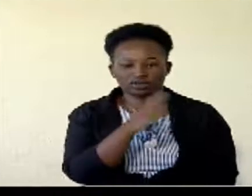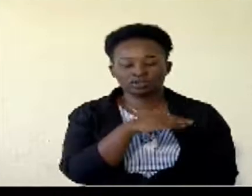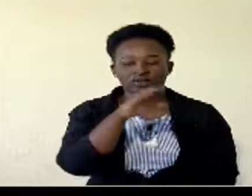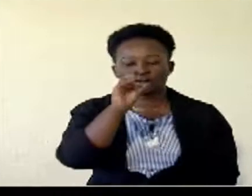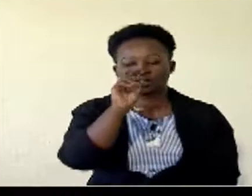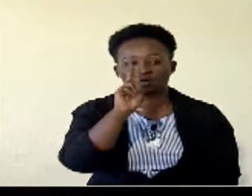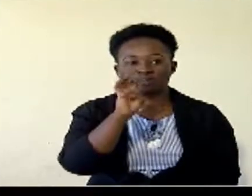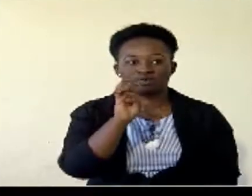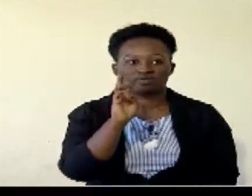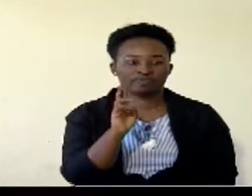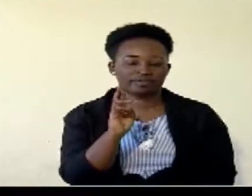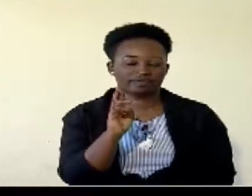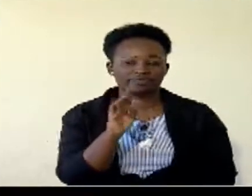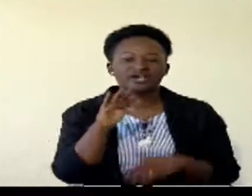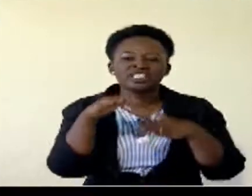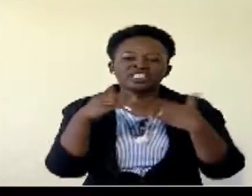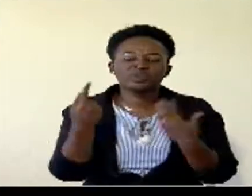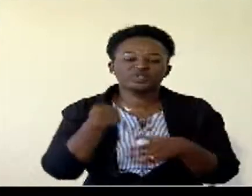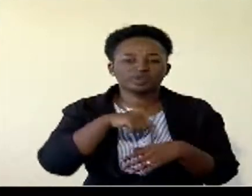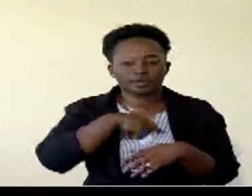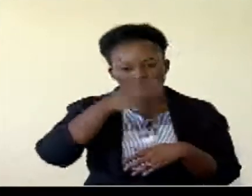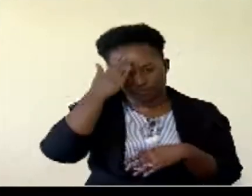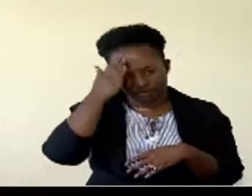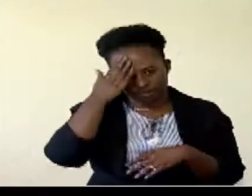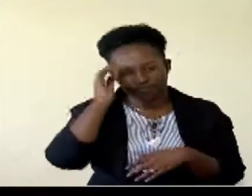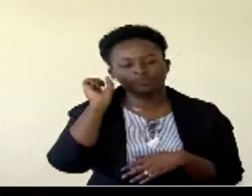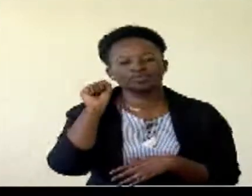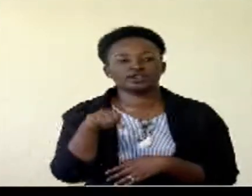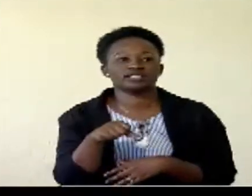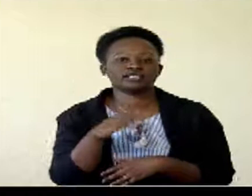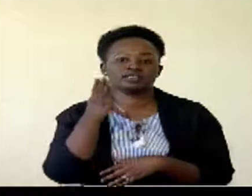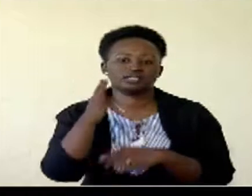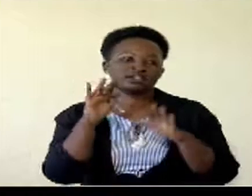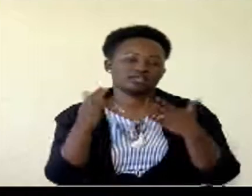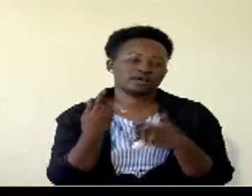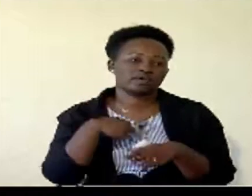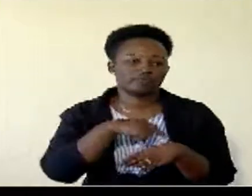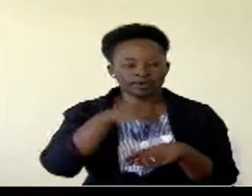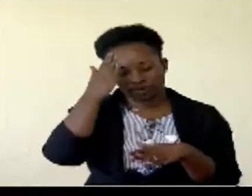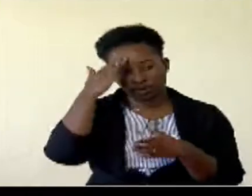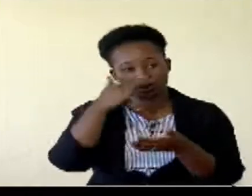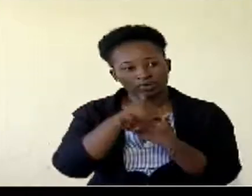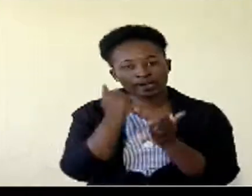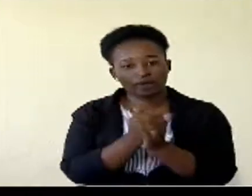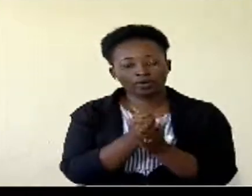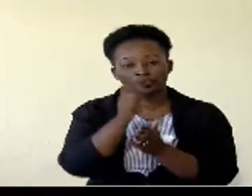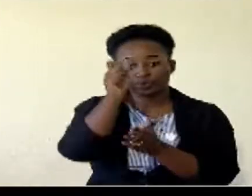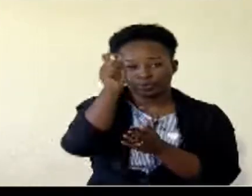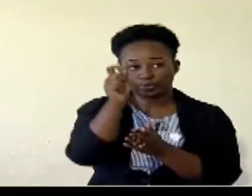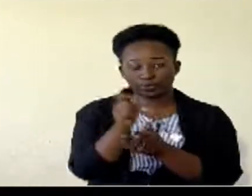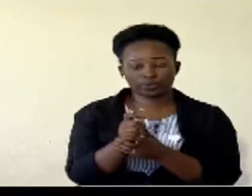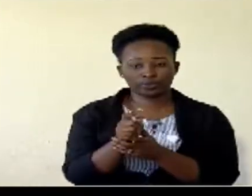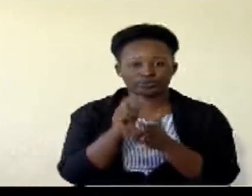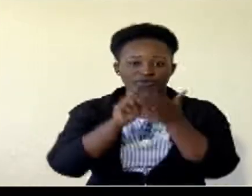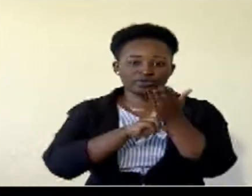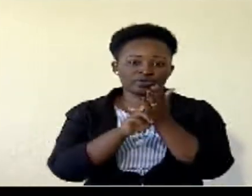How do you know? Yes. This is how we know. Because the line, oh, sorry, let me